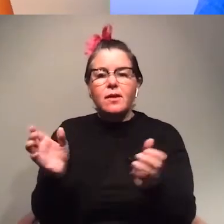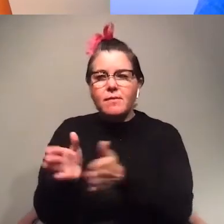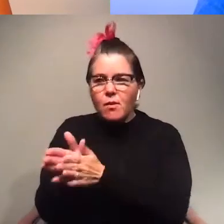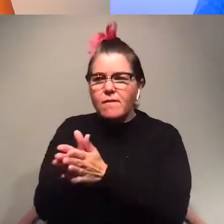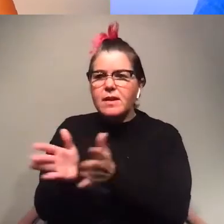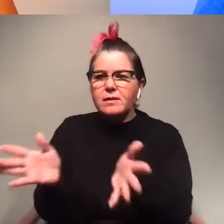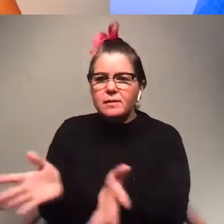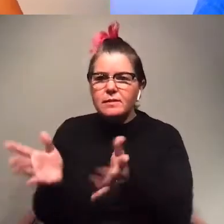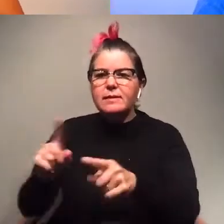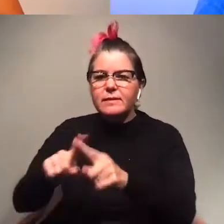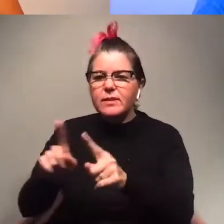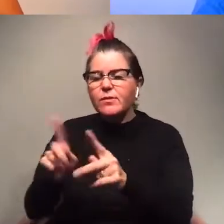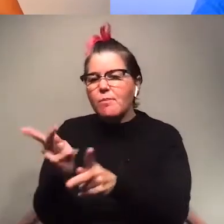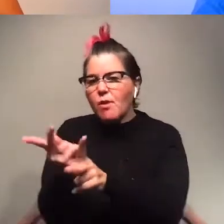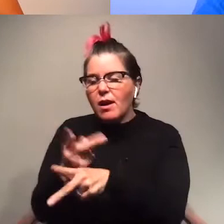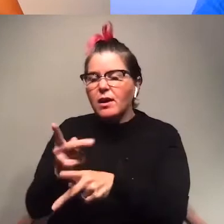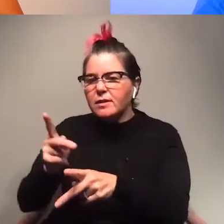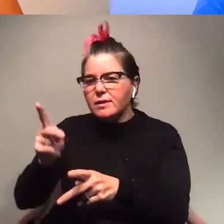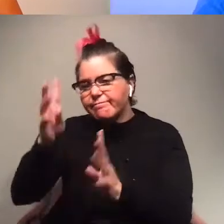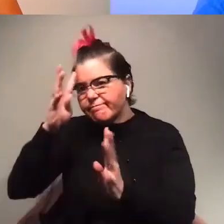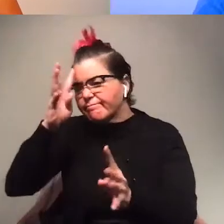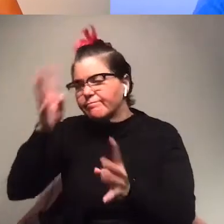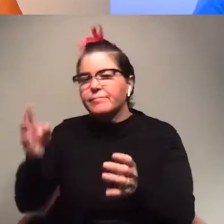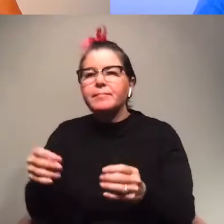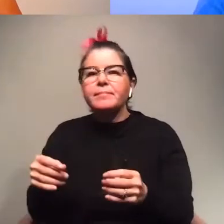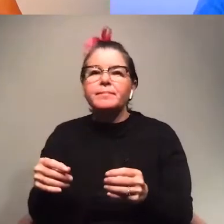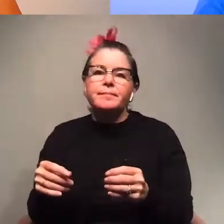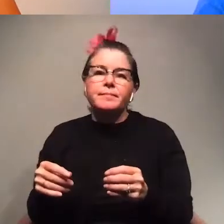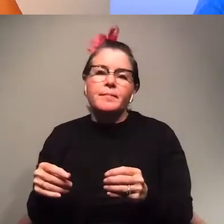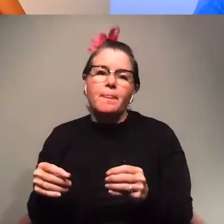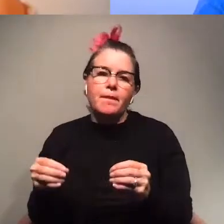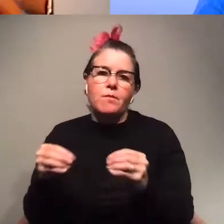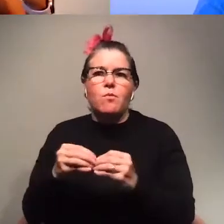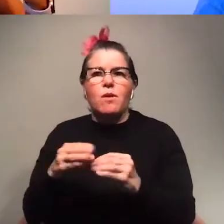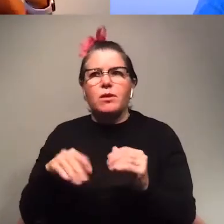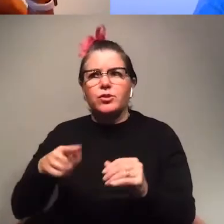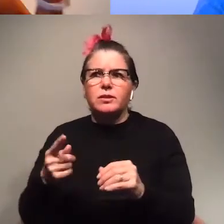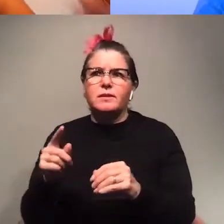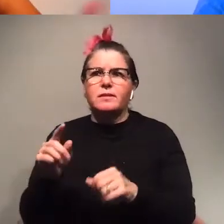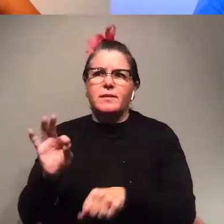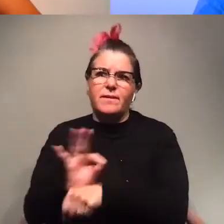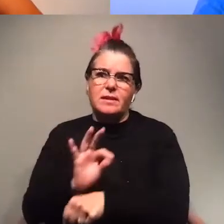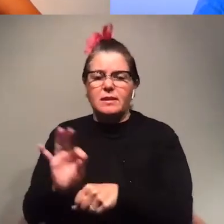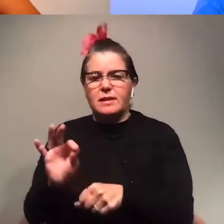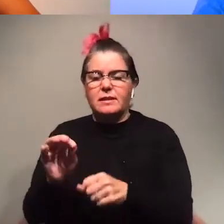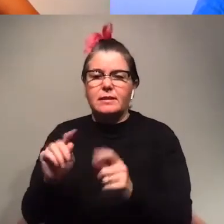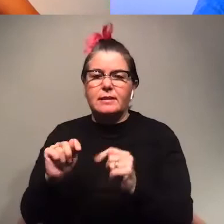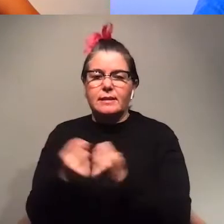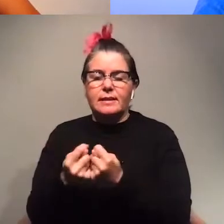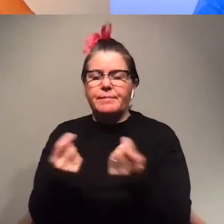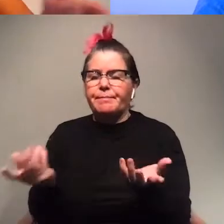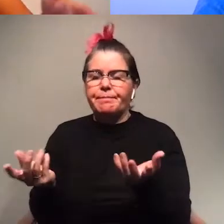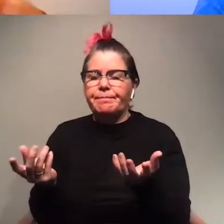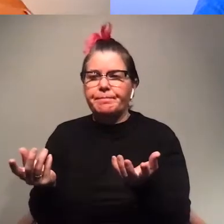product innovations, or beyond like a facilities team to make sure that if they are managing,